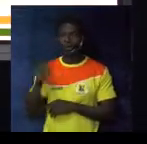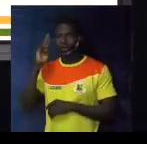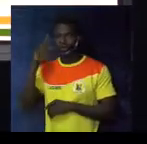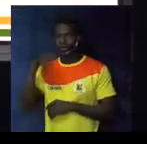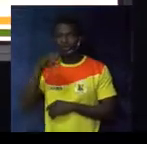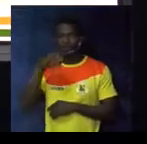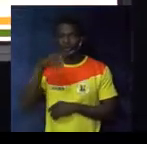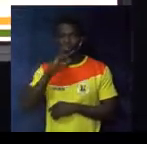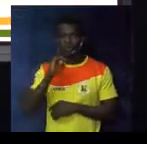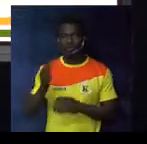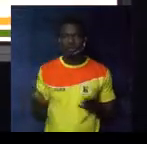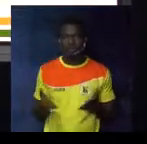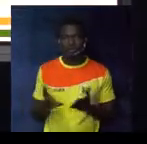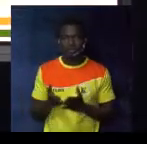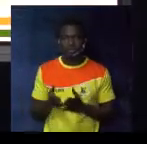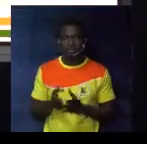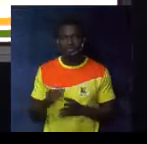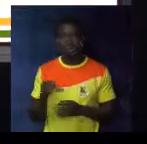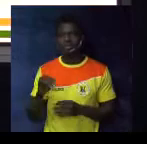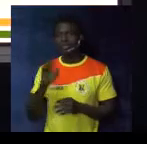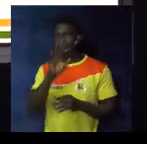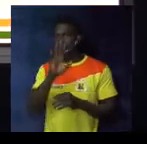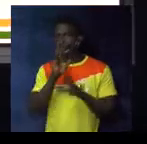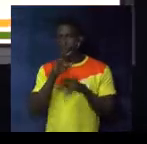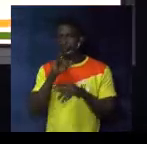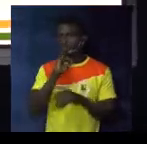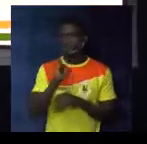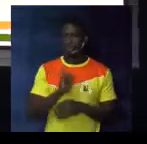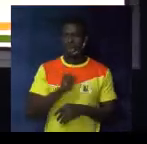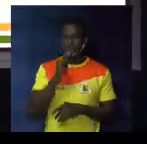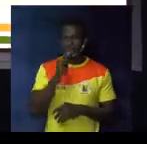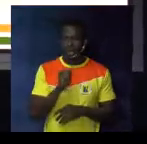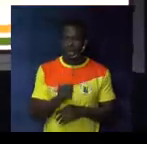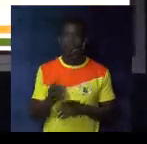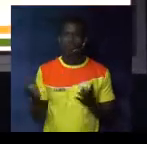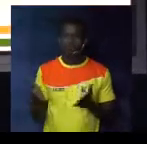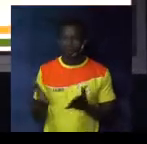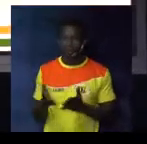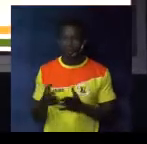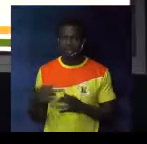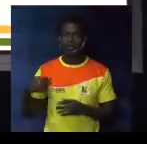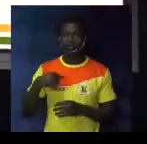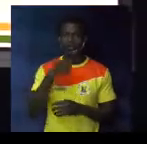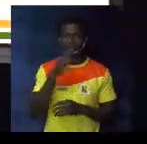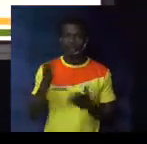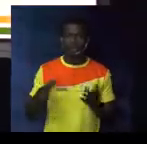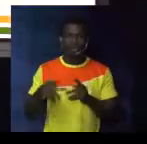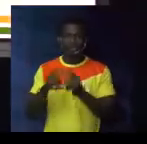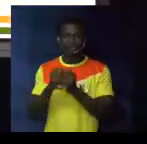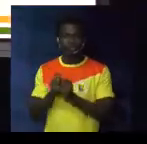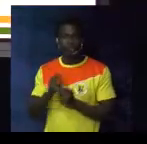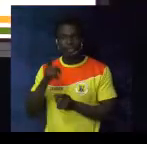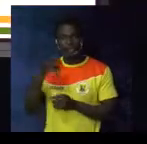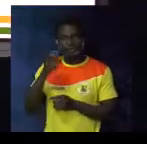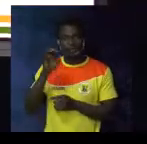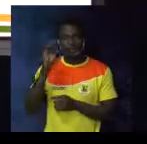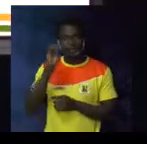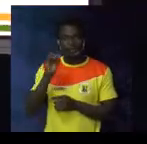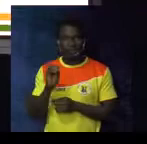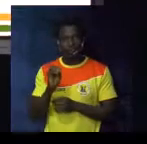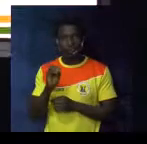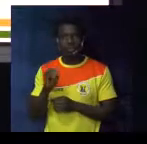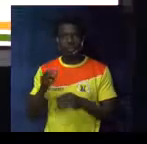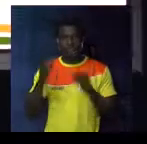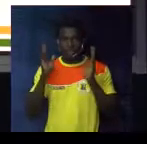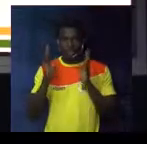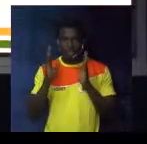Uncle Popo is here. I am also here. That's your response. We are here together. 100%